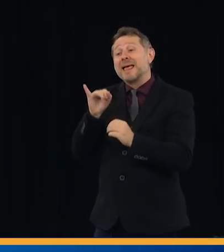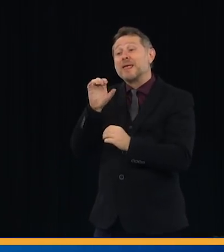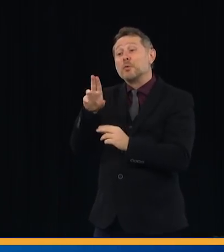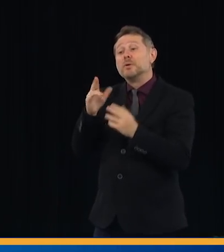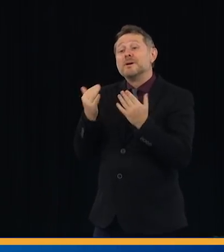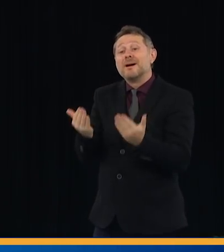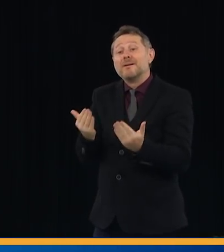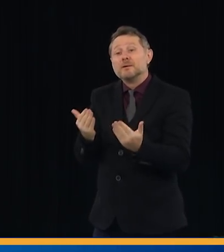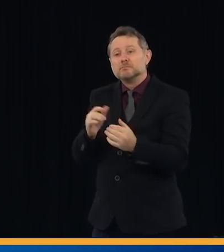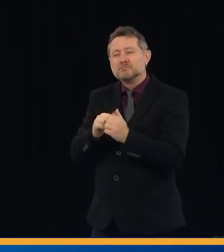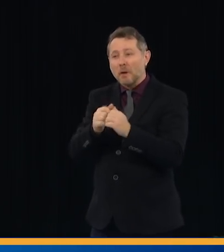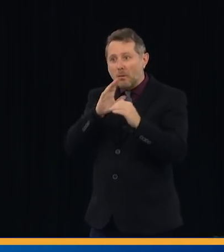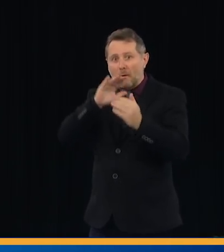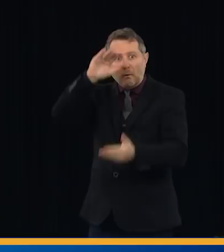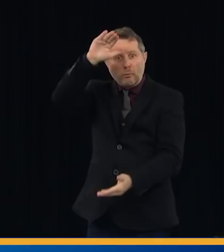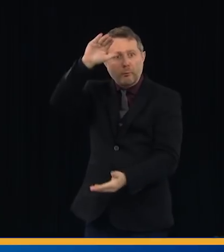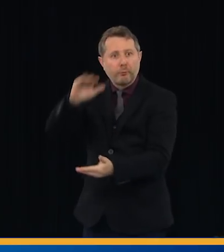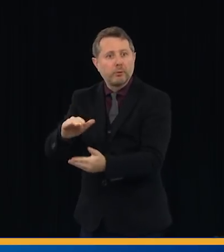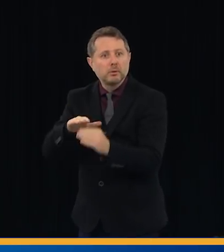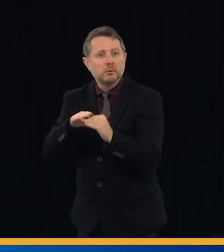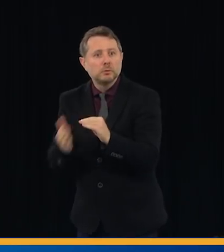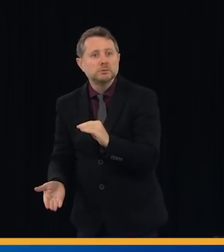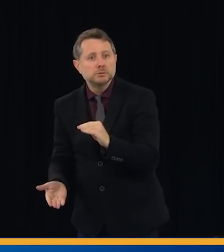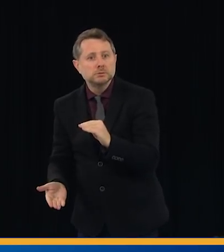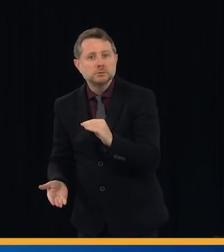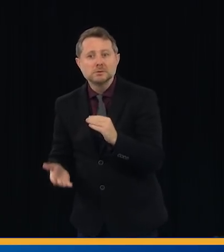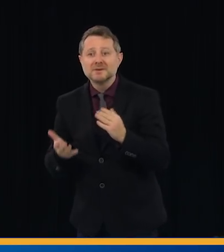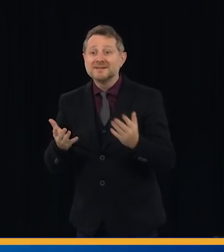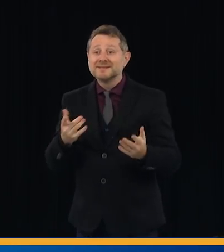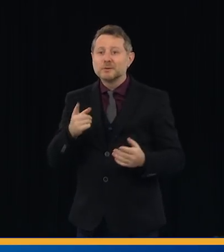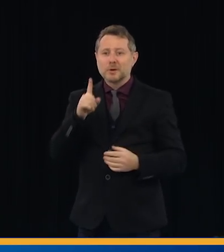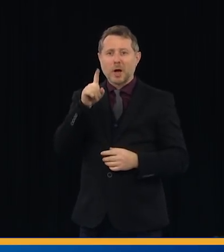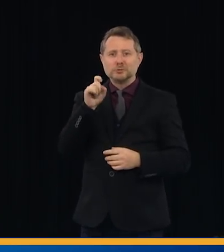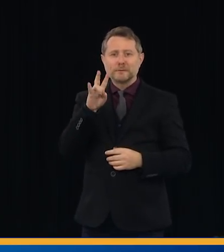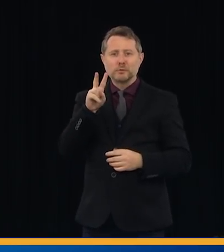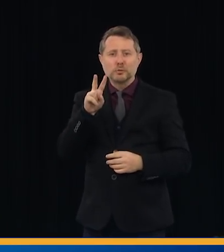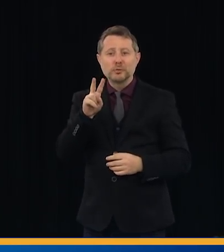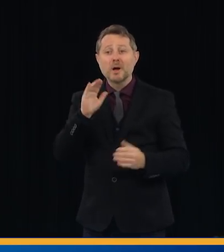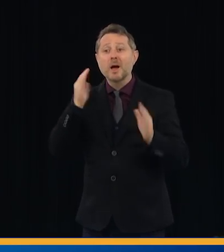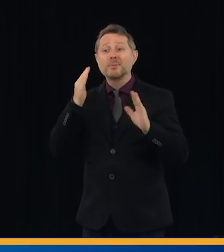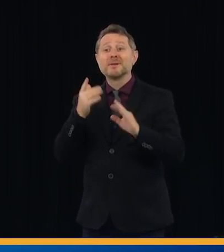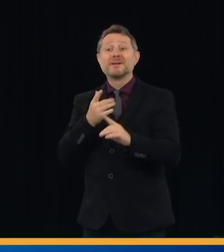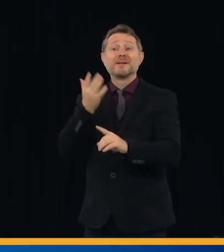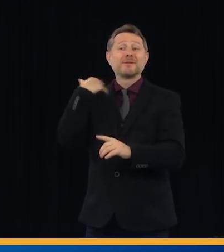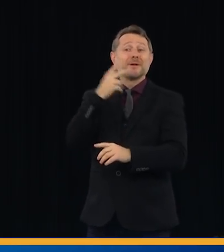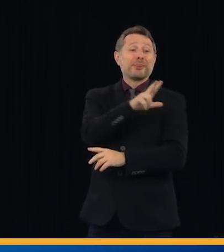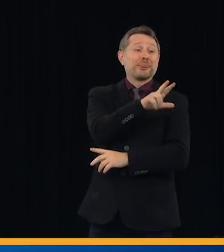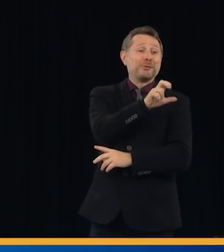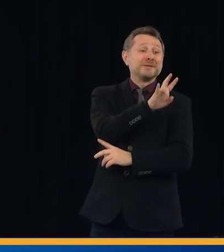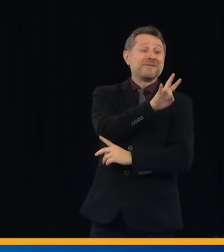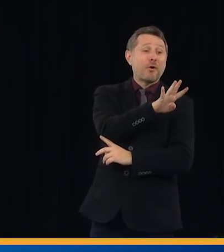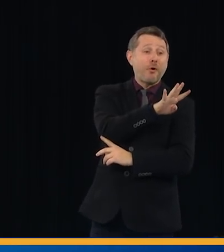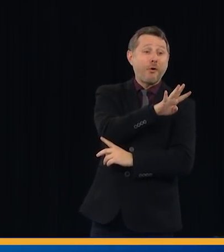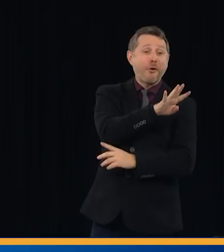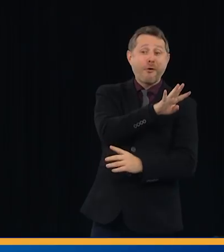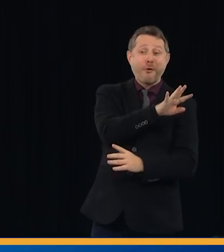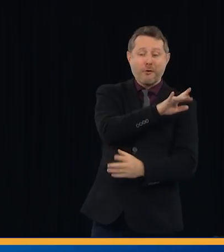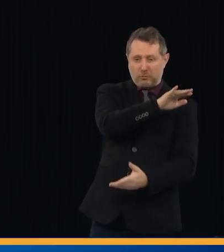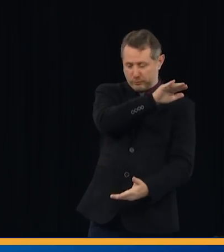down only 172 compared to 374 the day